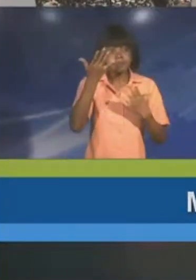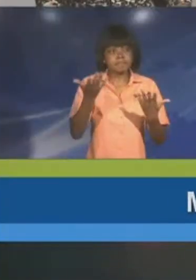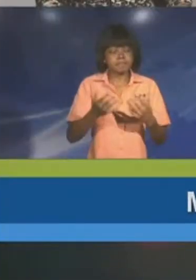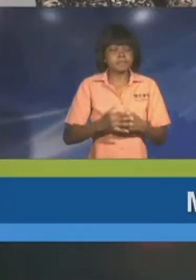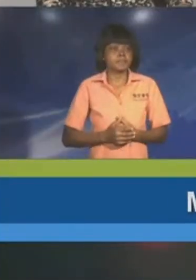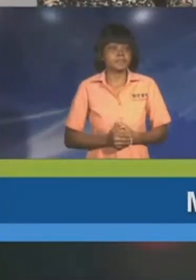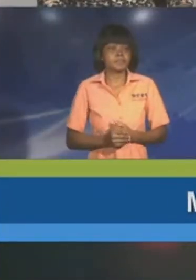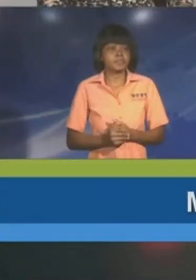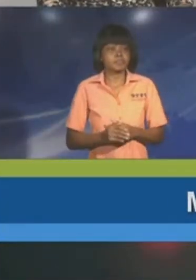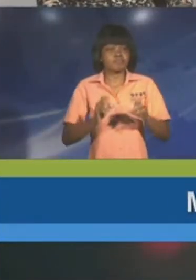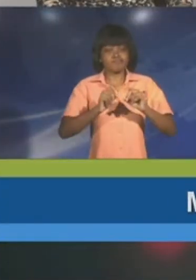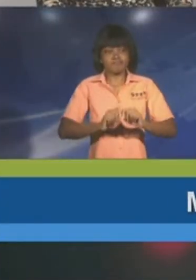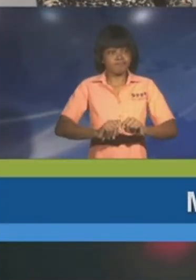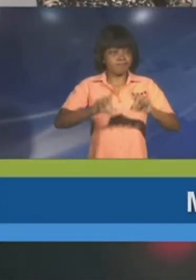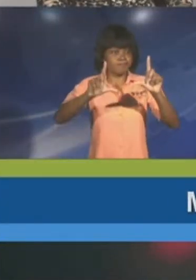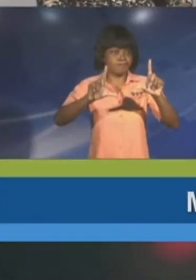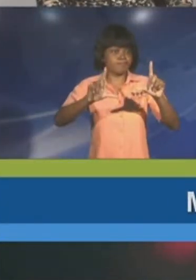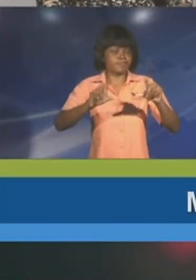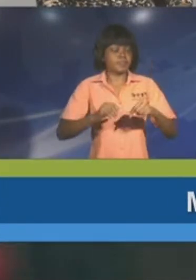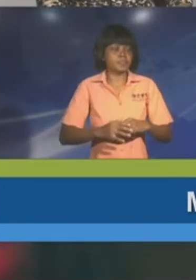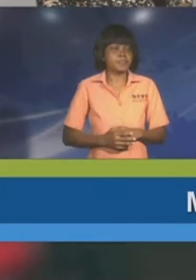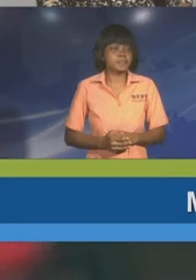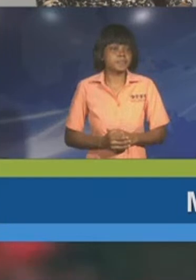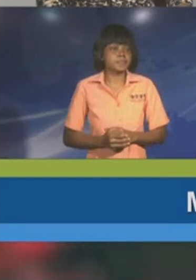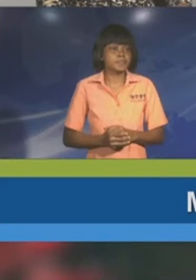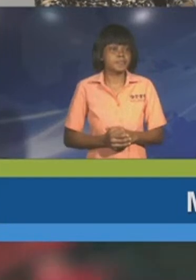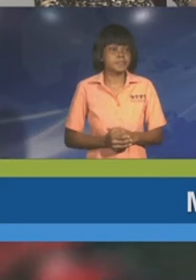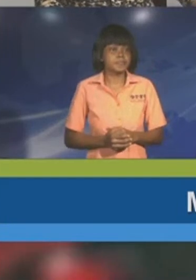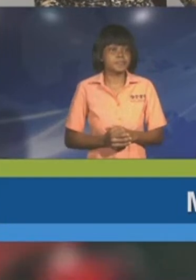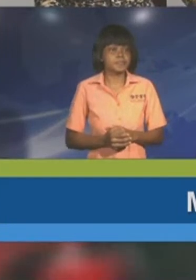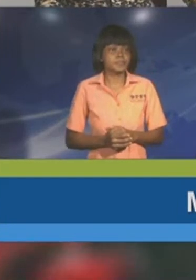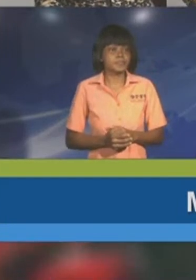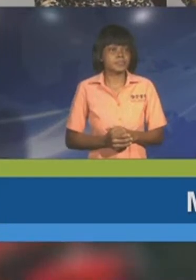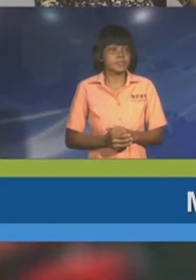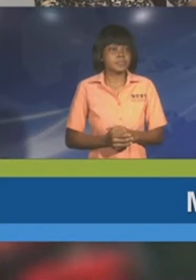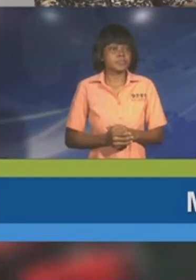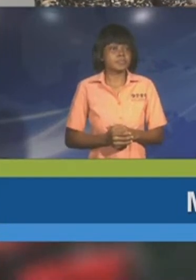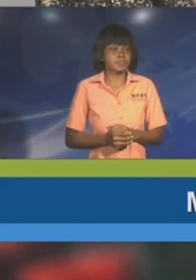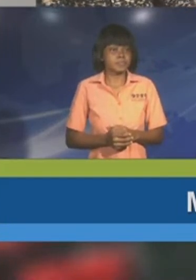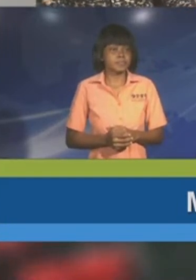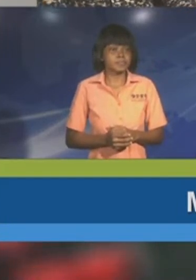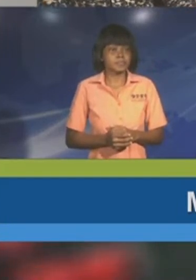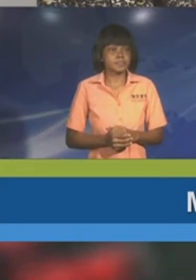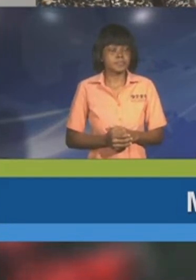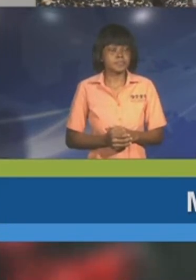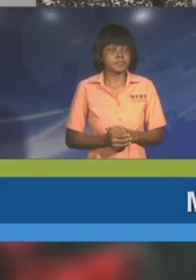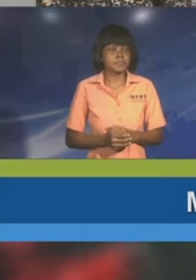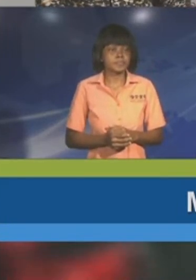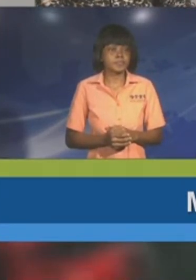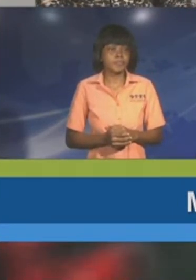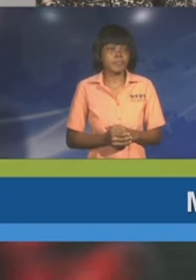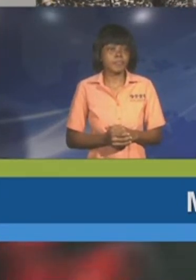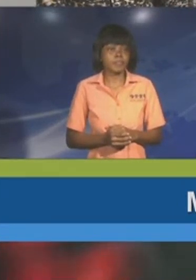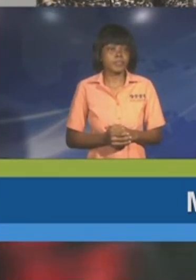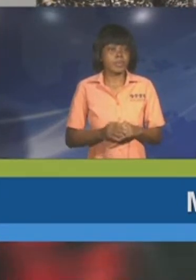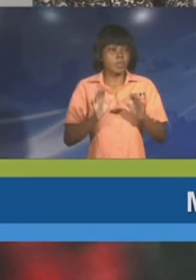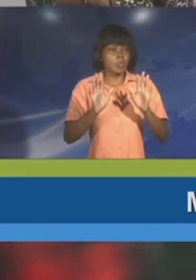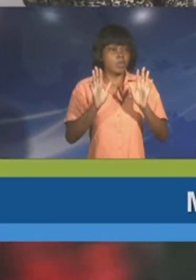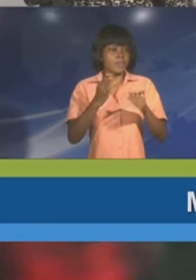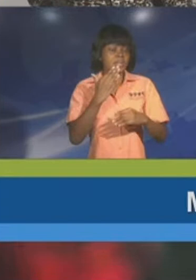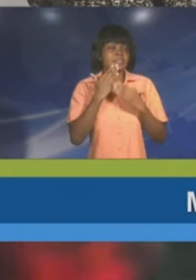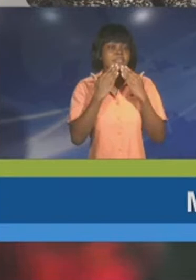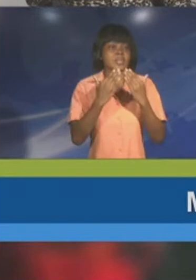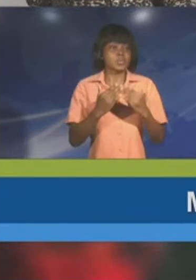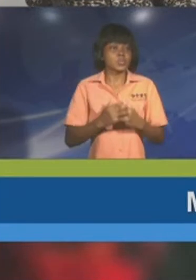can. Next one, please. Wonderful. Thank you. So in terms of the start, we have